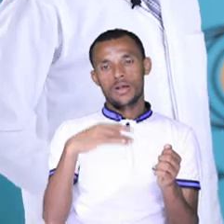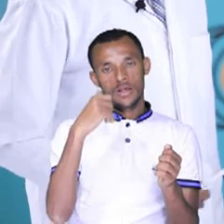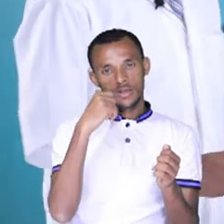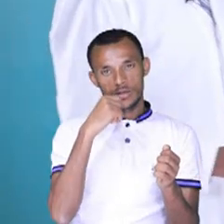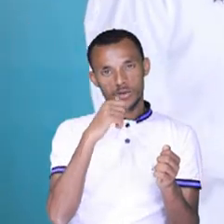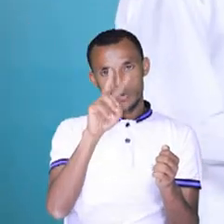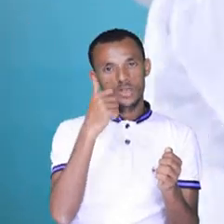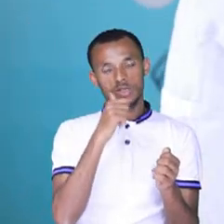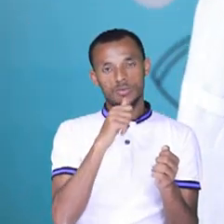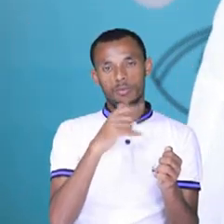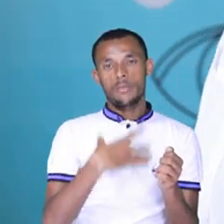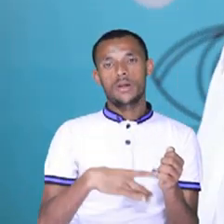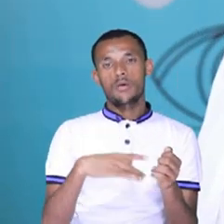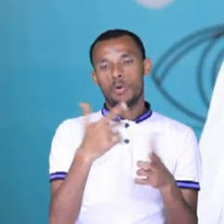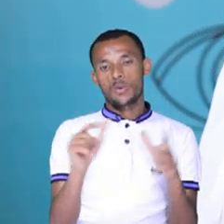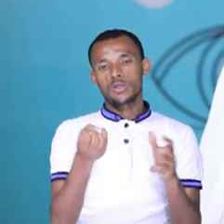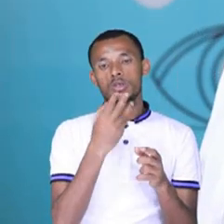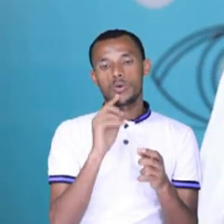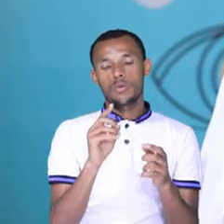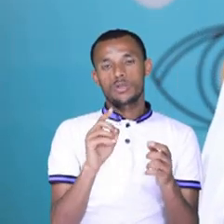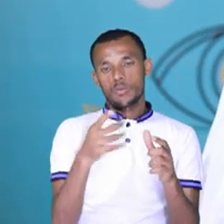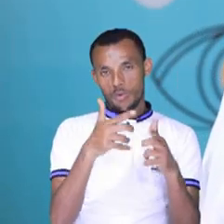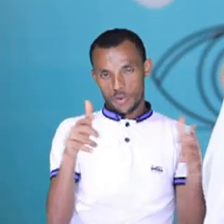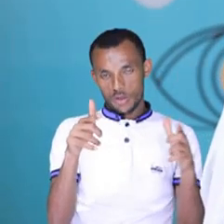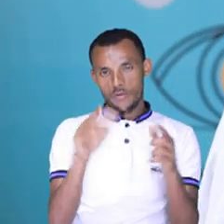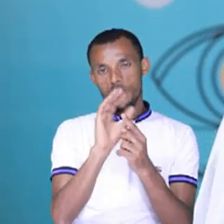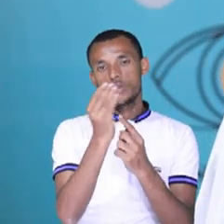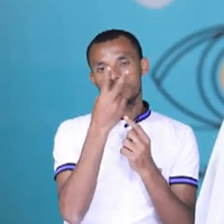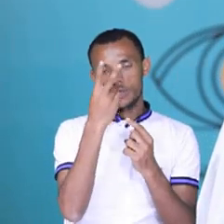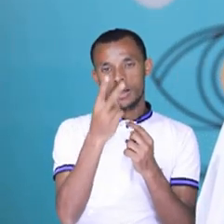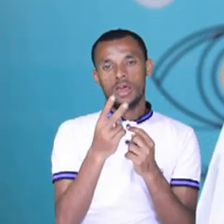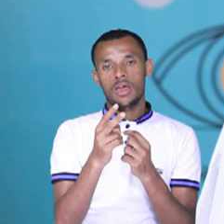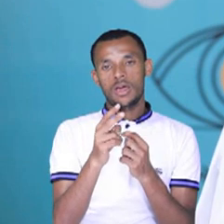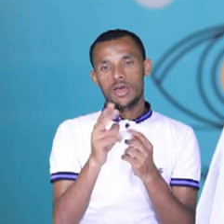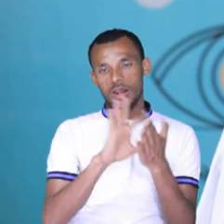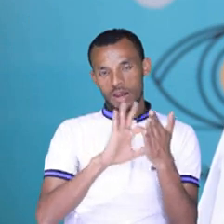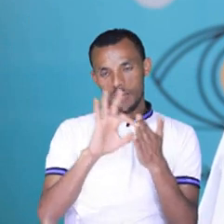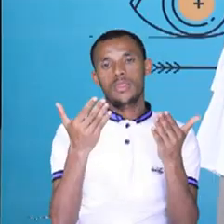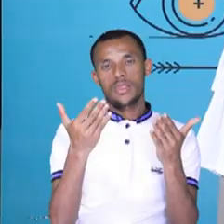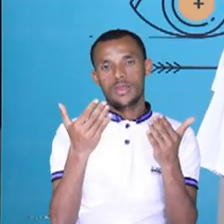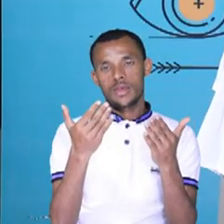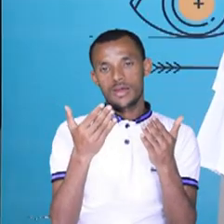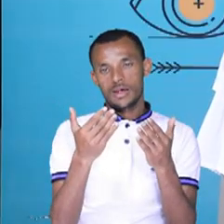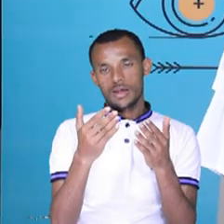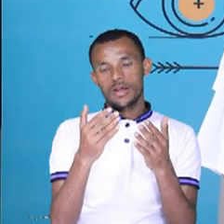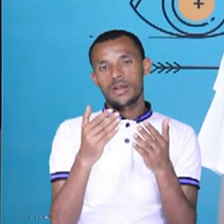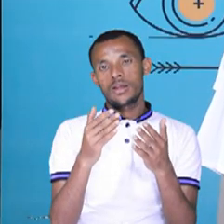member. So what is the probability? The probability of an event, it is number of element of